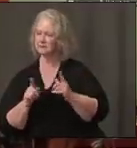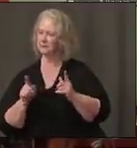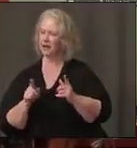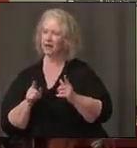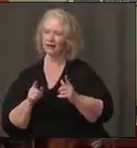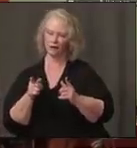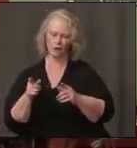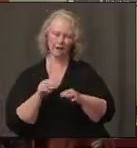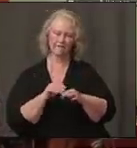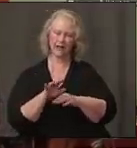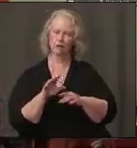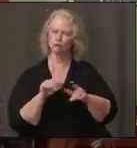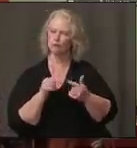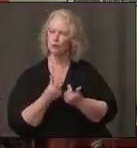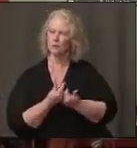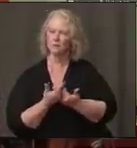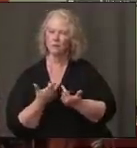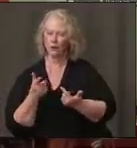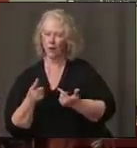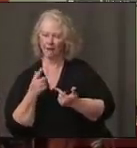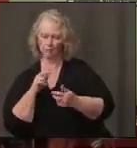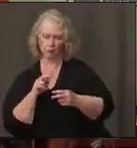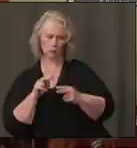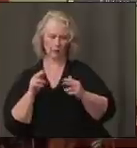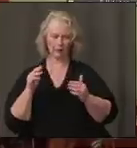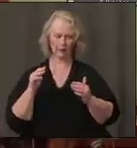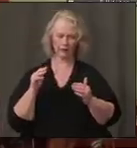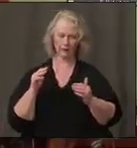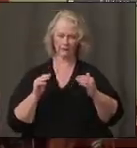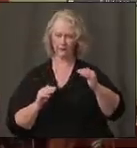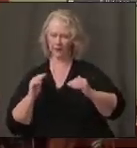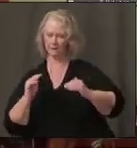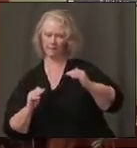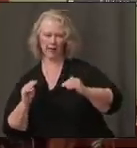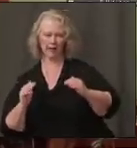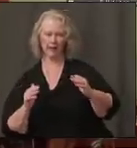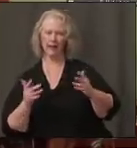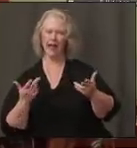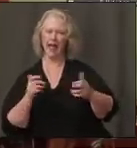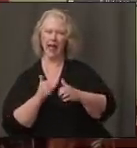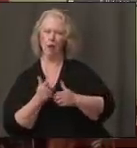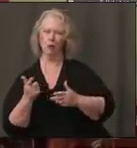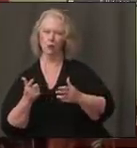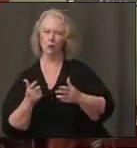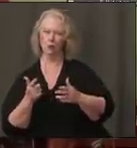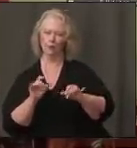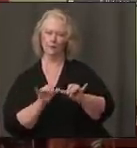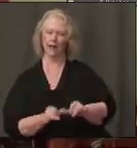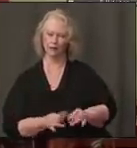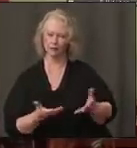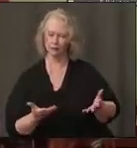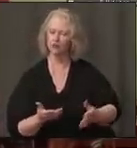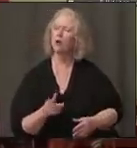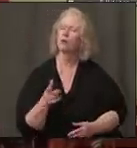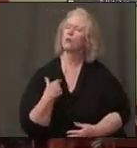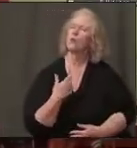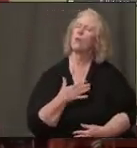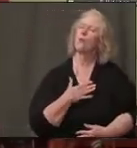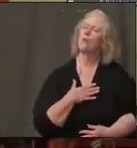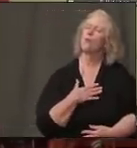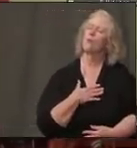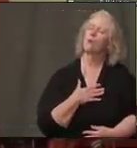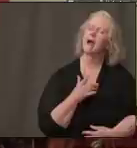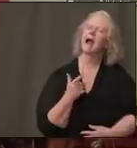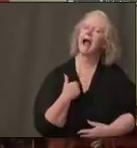advisory group, you're put in a position of having to weigh one thing against the other. And that's what I was trying to ask. No, I was trying to